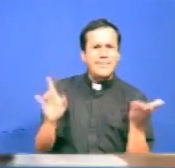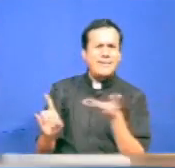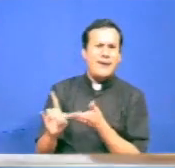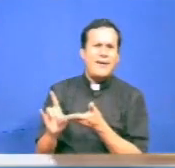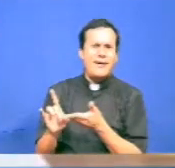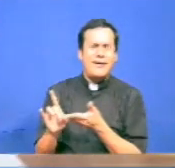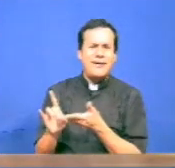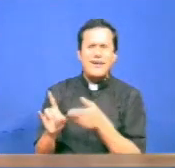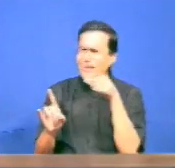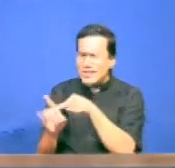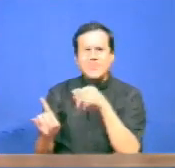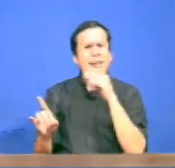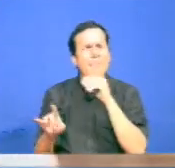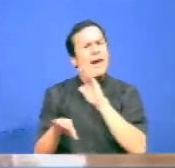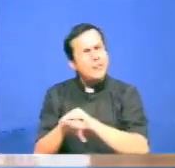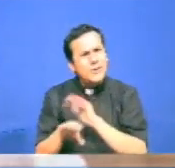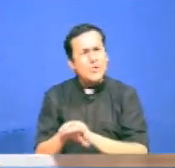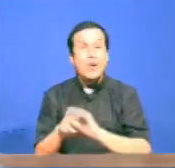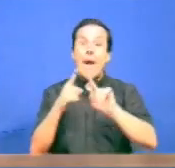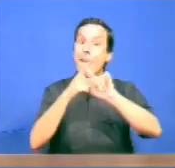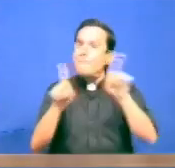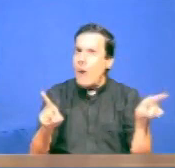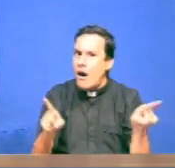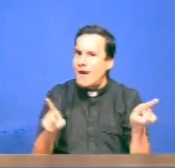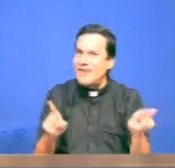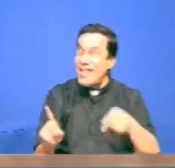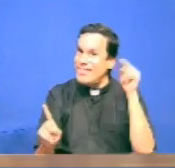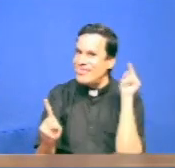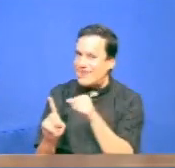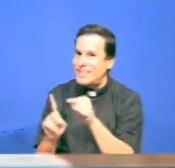so on and so on. But that Jesus you're talking about